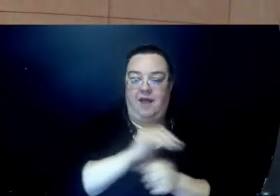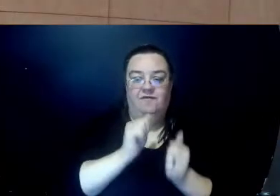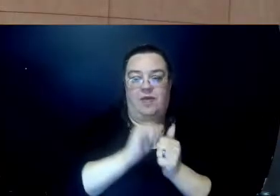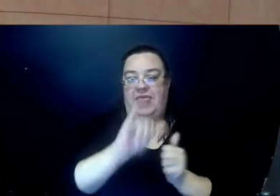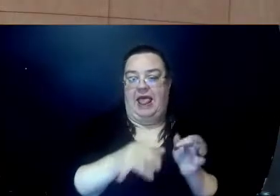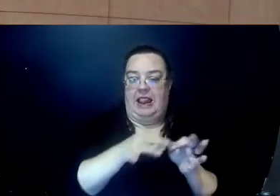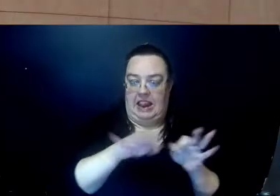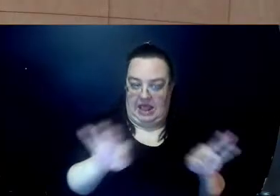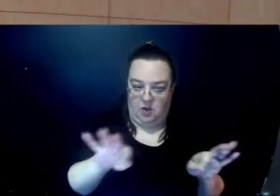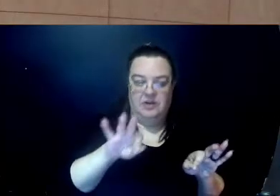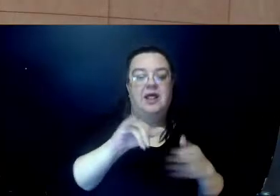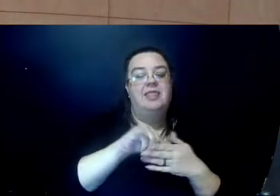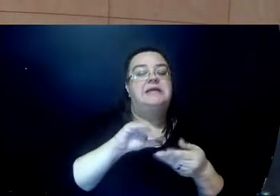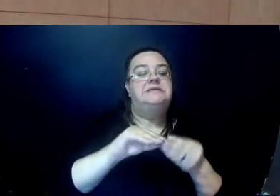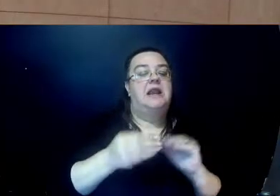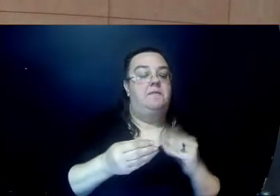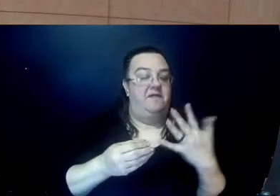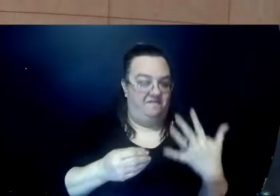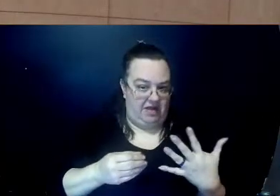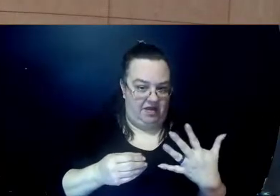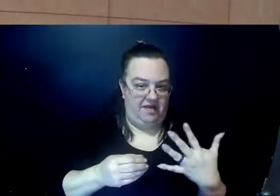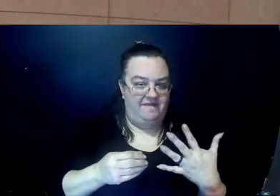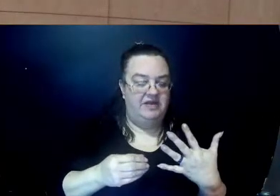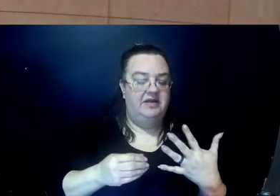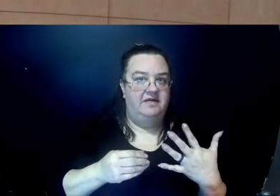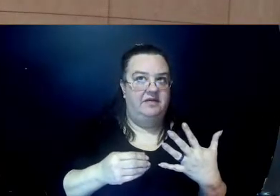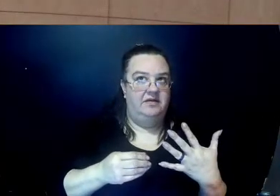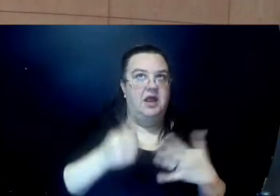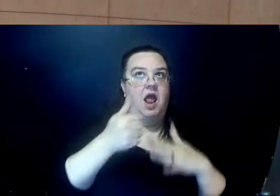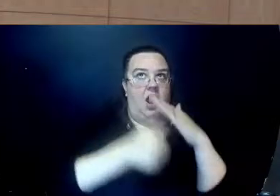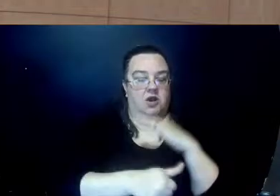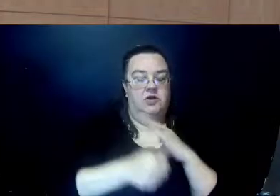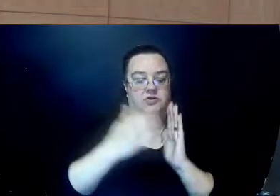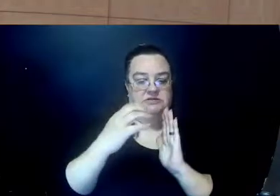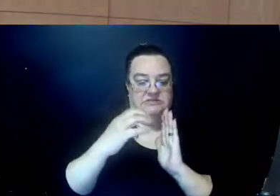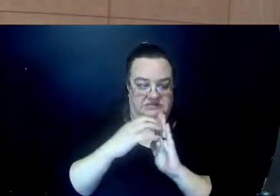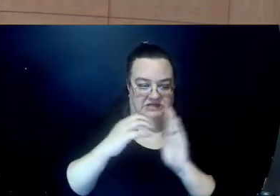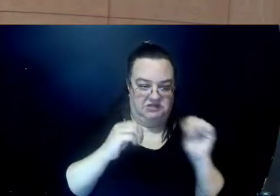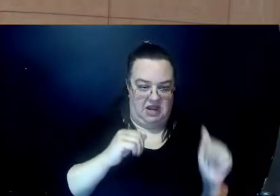It's in number 5 section, number 5 under section A.